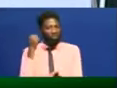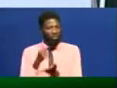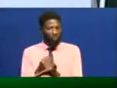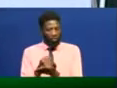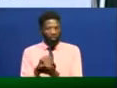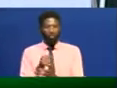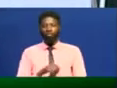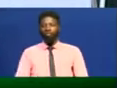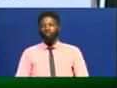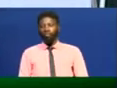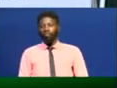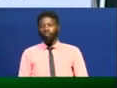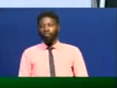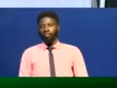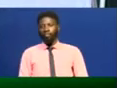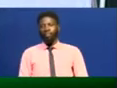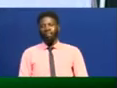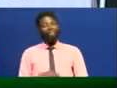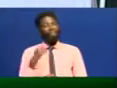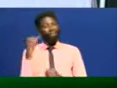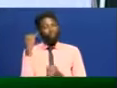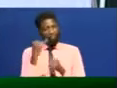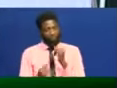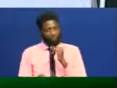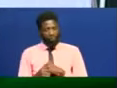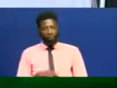administration. Finally,